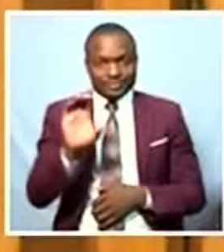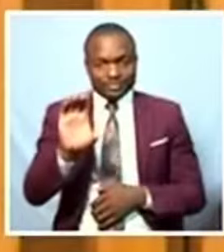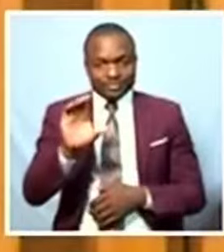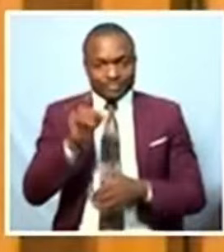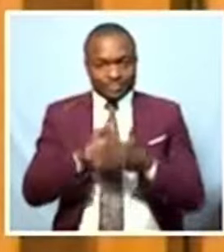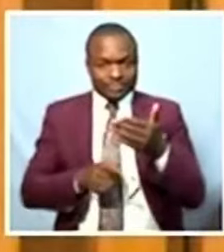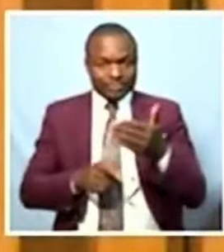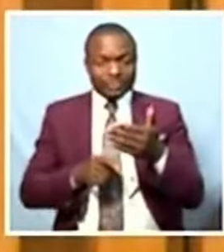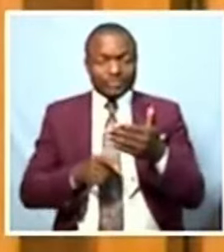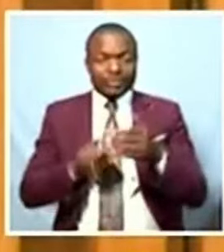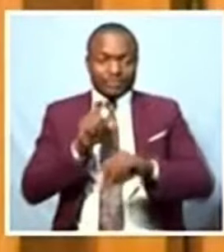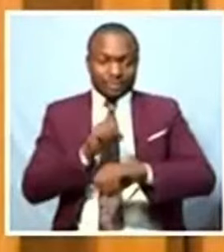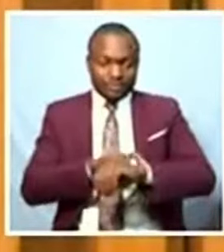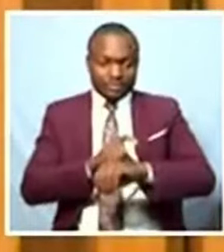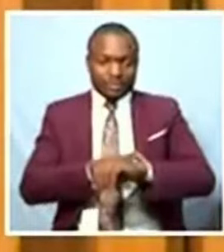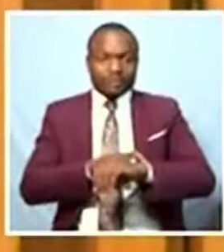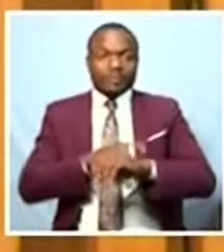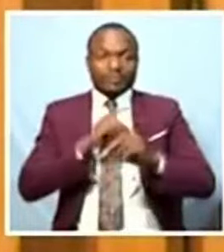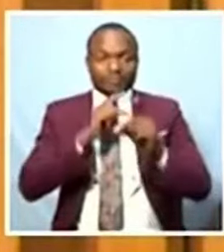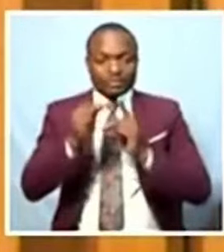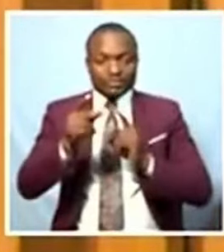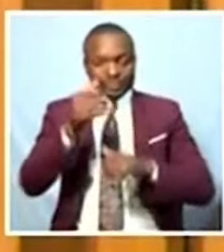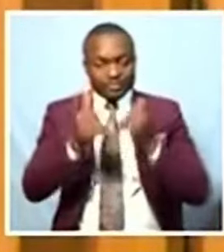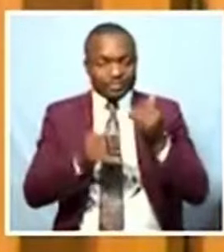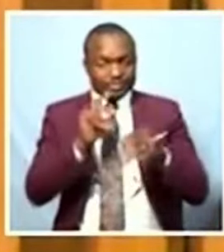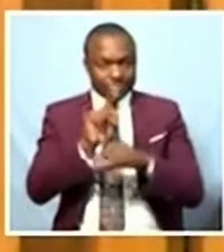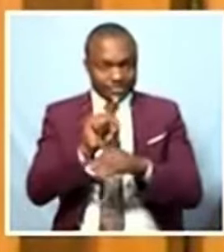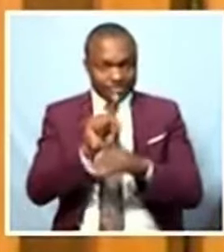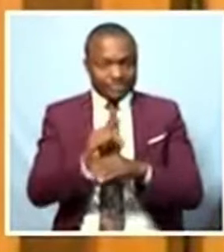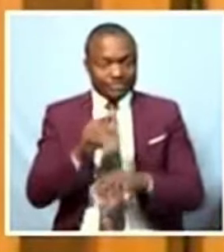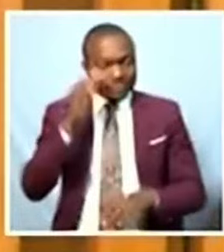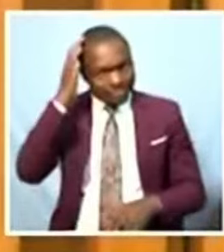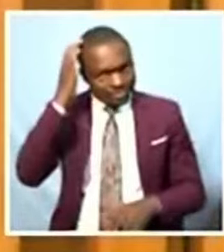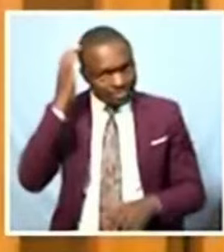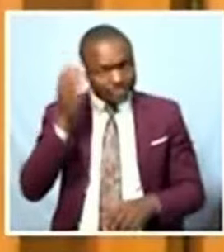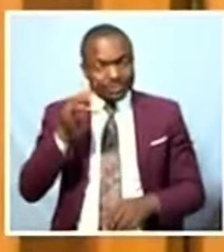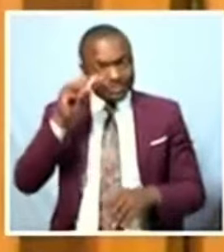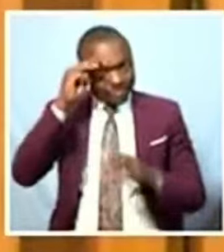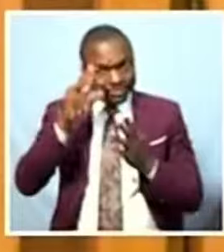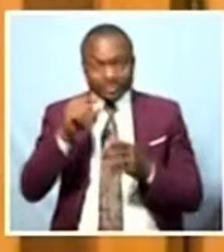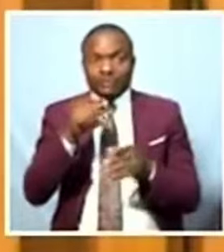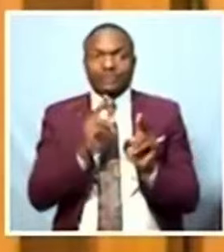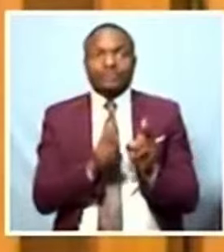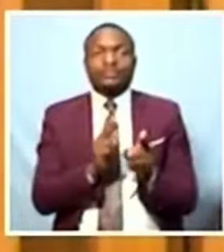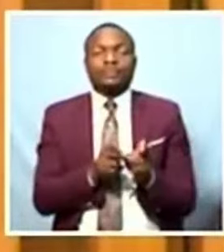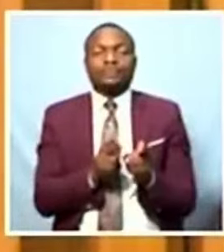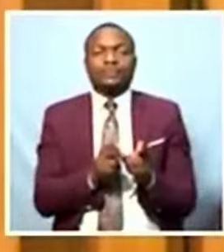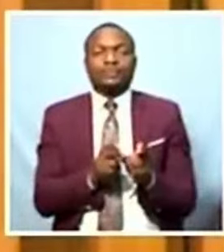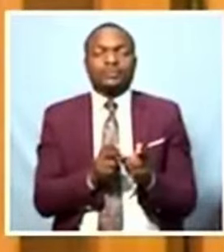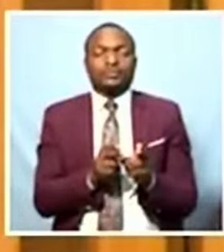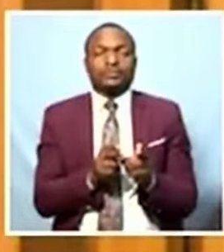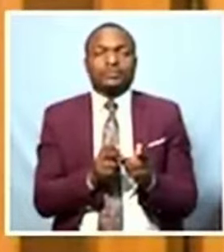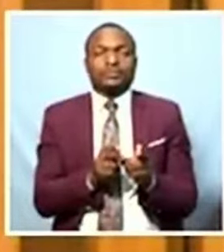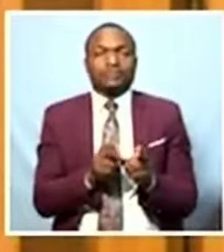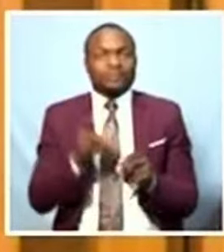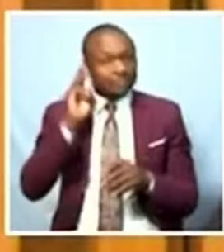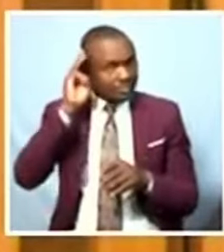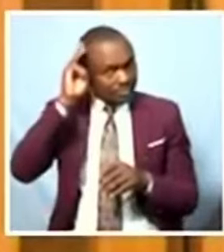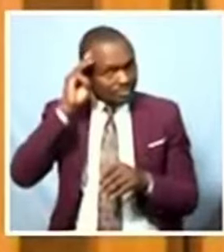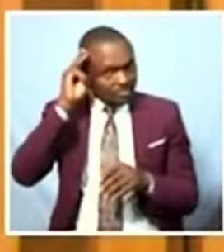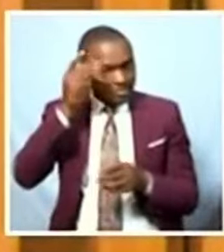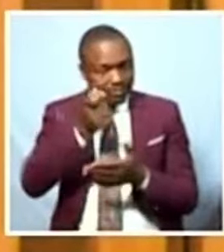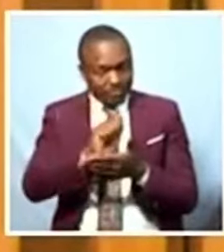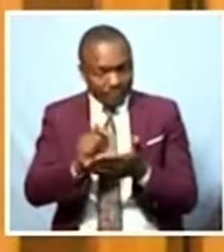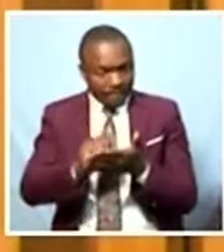what the estimated time frame for the completion of the project is, the minister did respond that the ministry has written